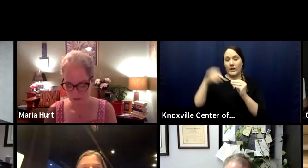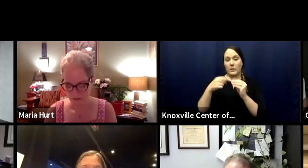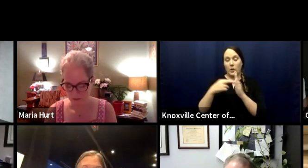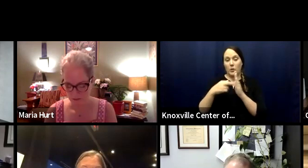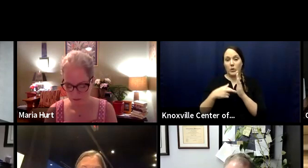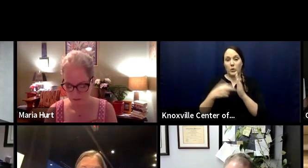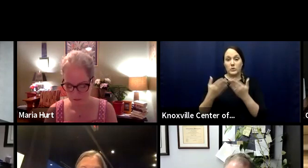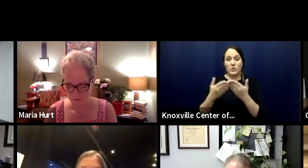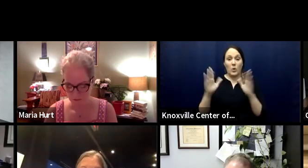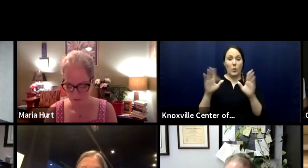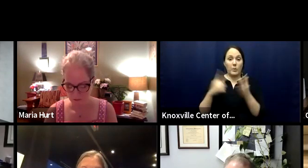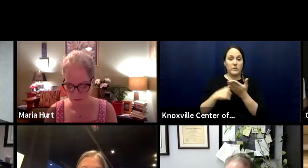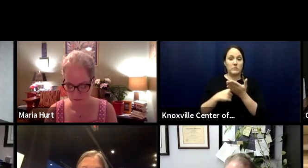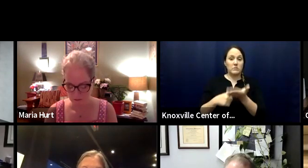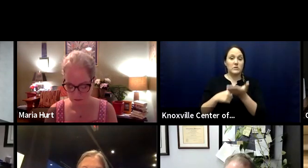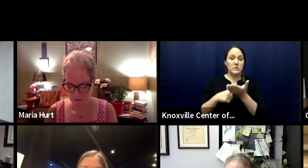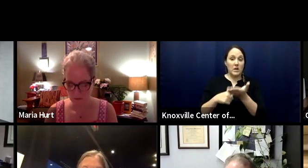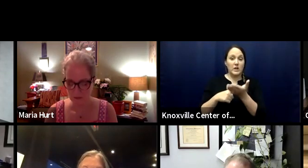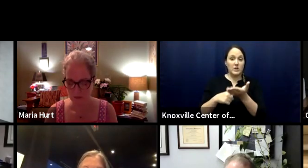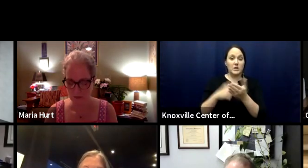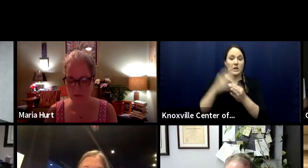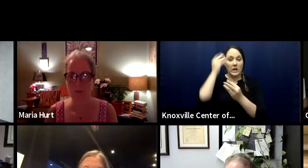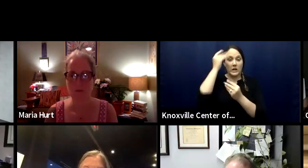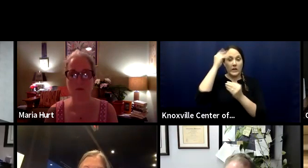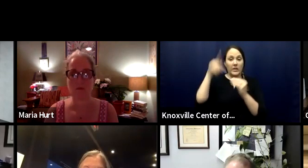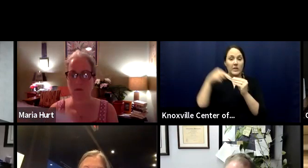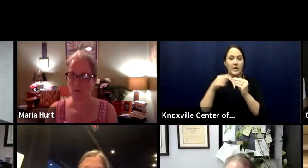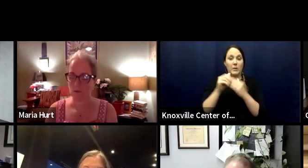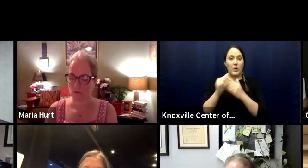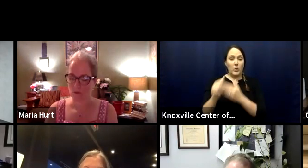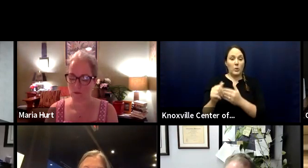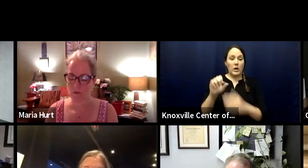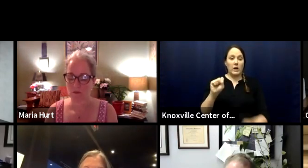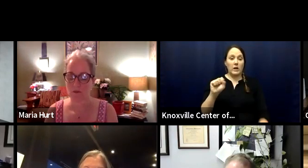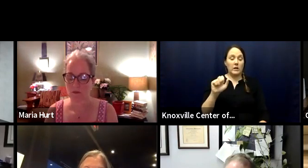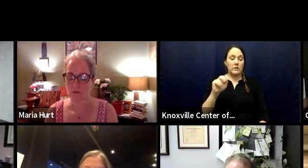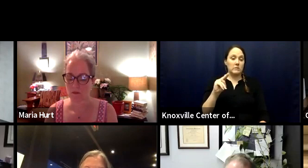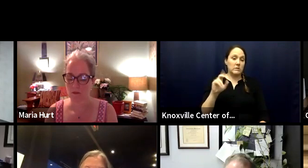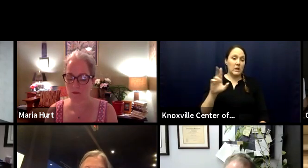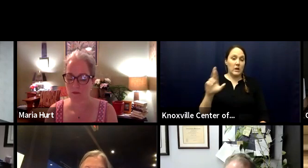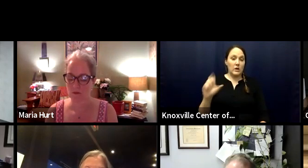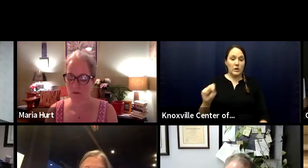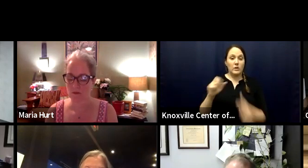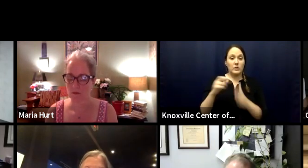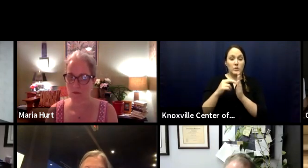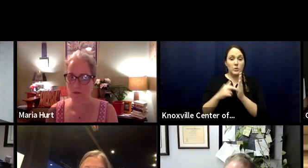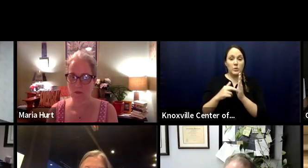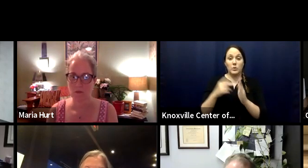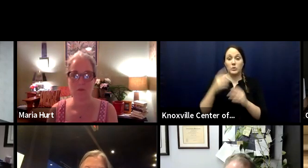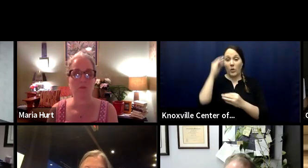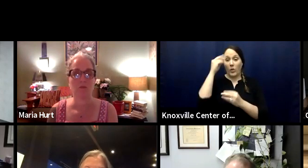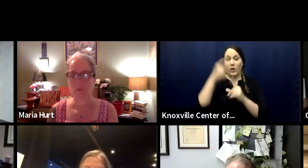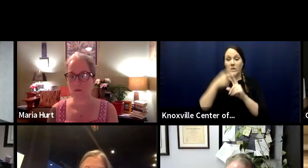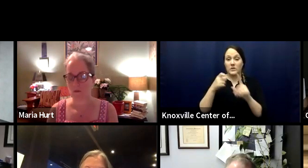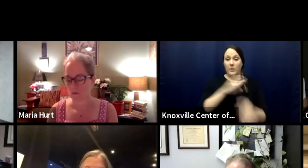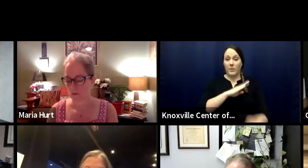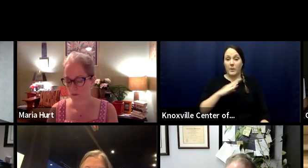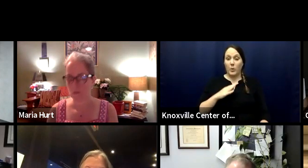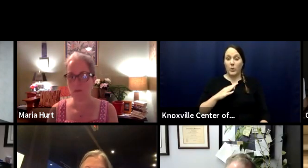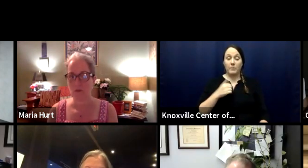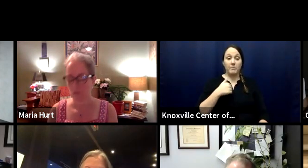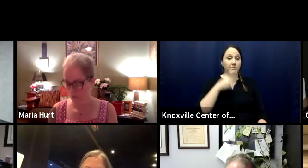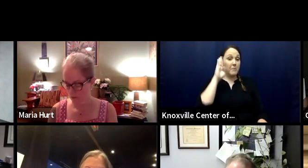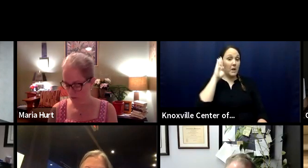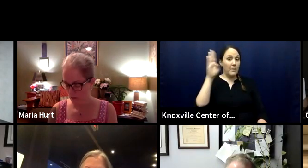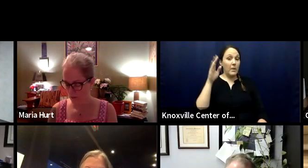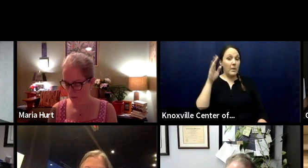for general discussion to think about and maybe guide Mr. Sanders a little bit. Thoughts from the board? I'm the one who